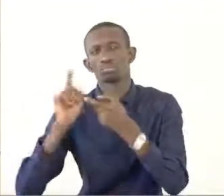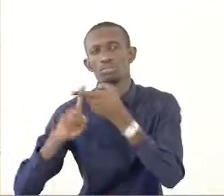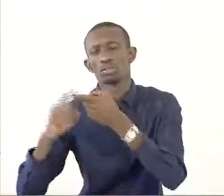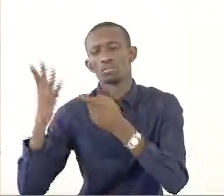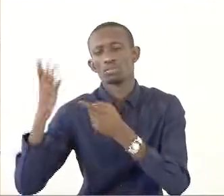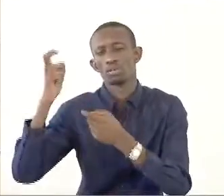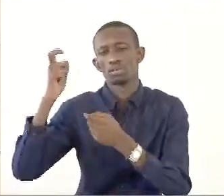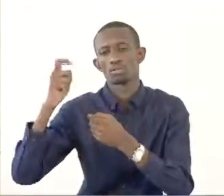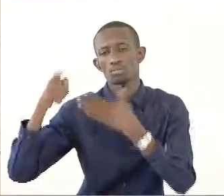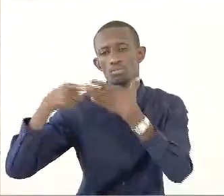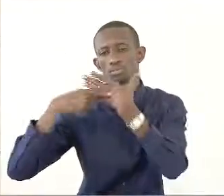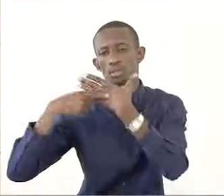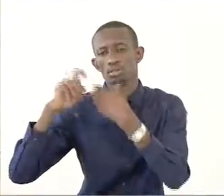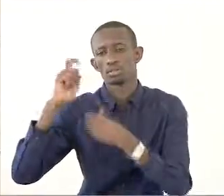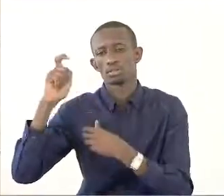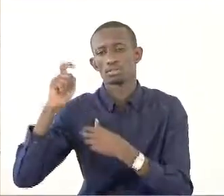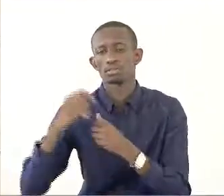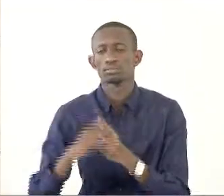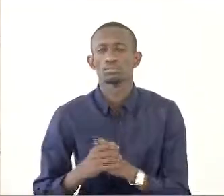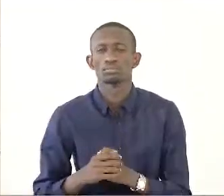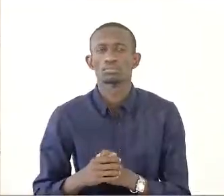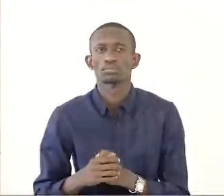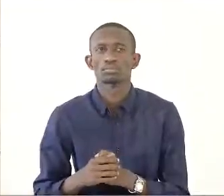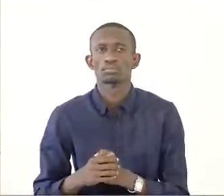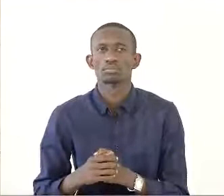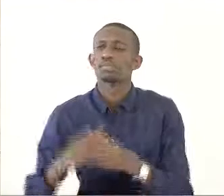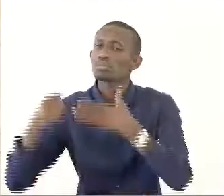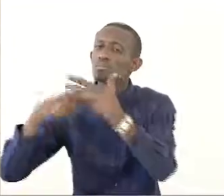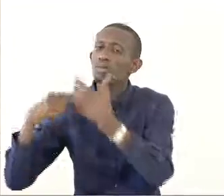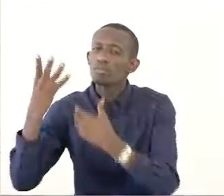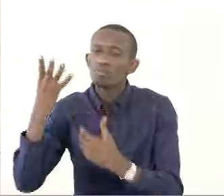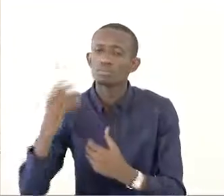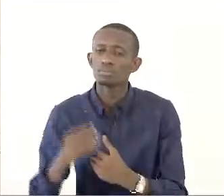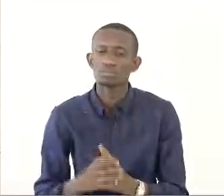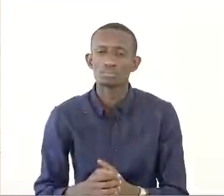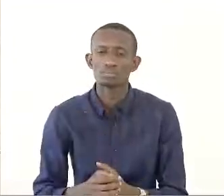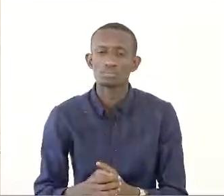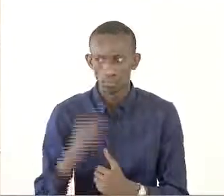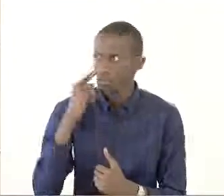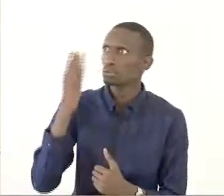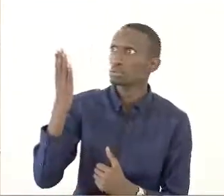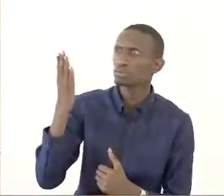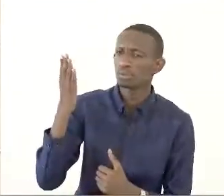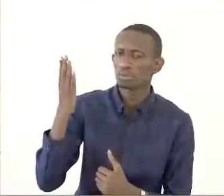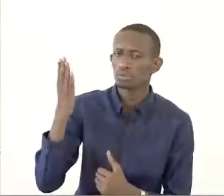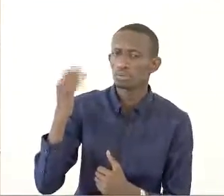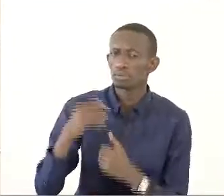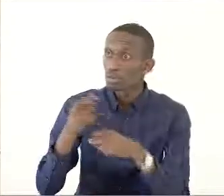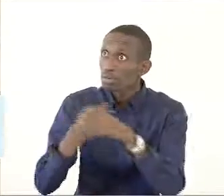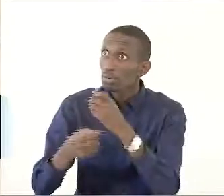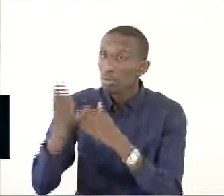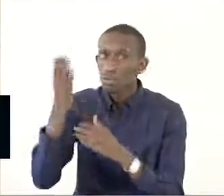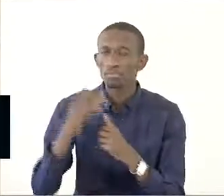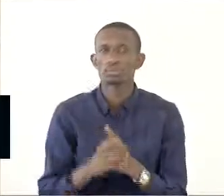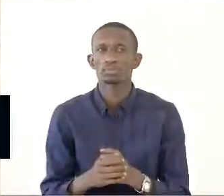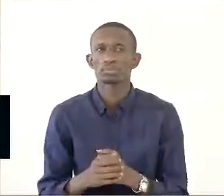4x minus x, and then -4. Do you see? And from here you